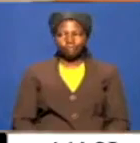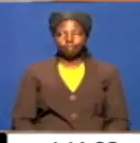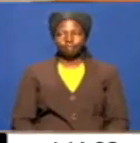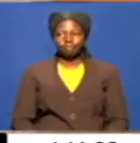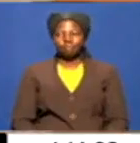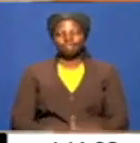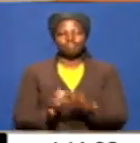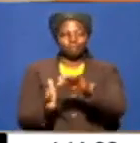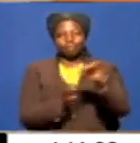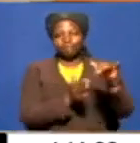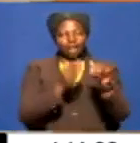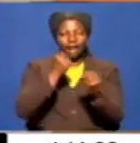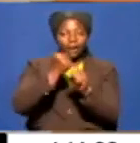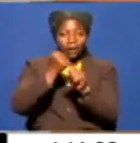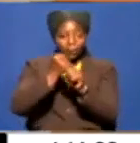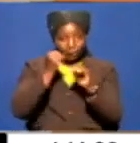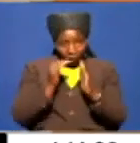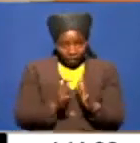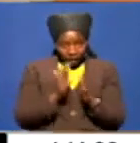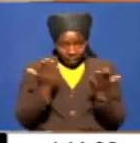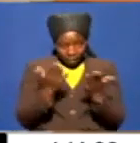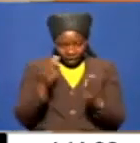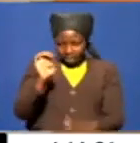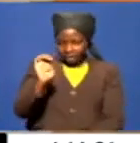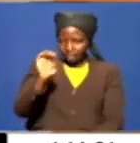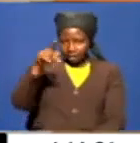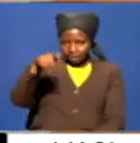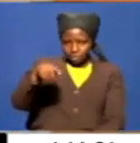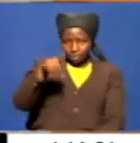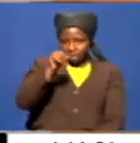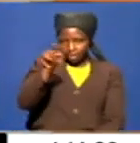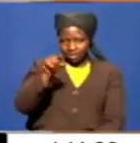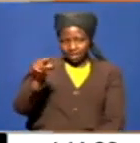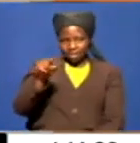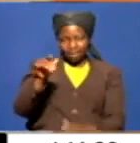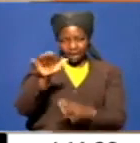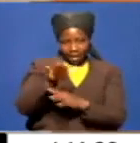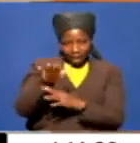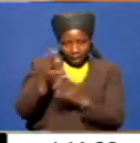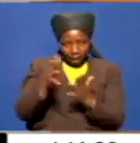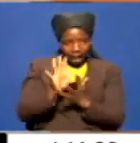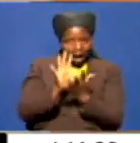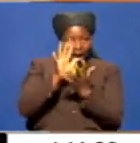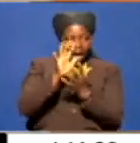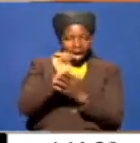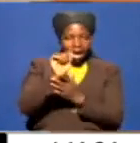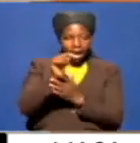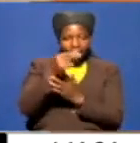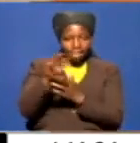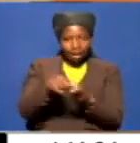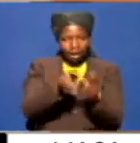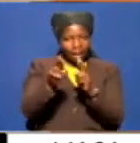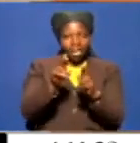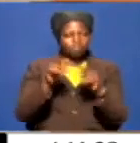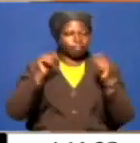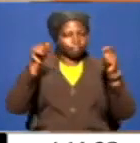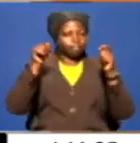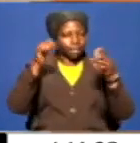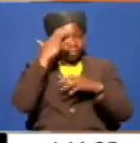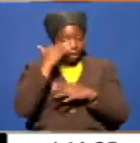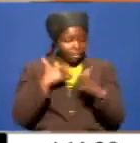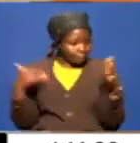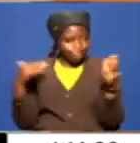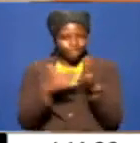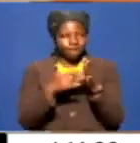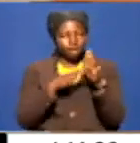And workers at the export processing zone in Athi River are up in arms with the company management after they were barred from accessing the